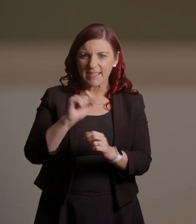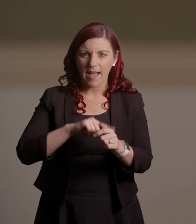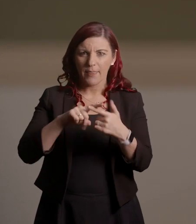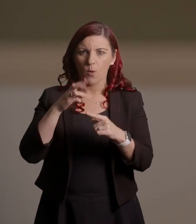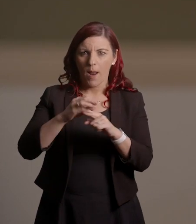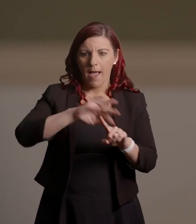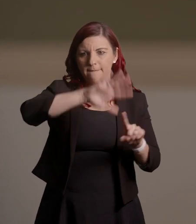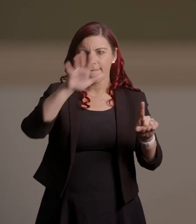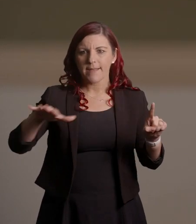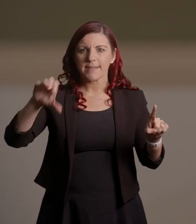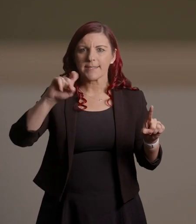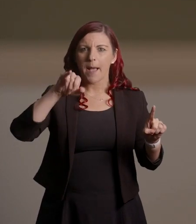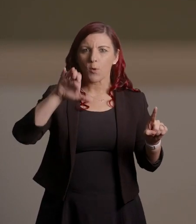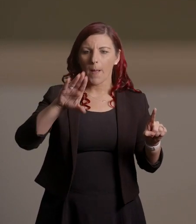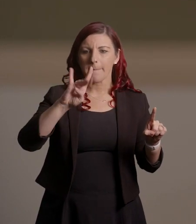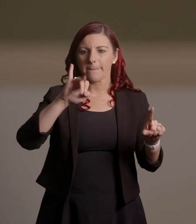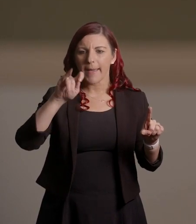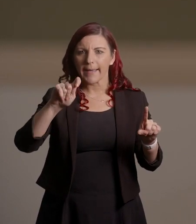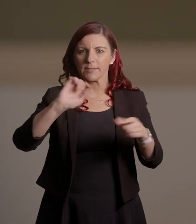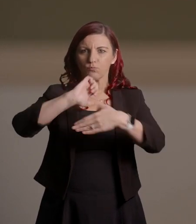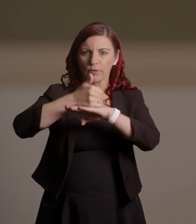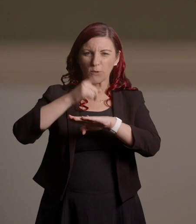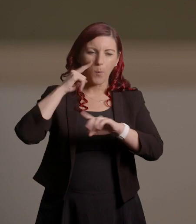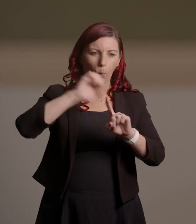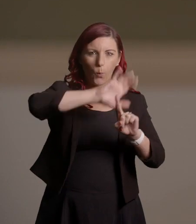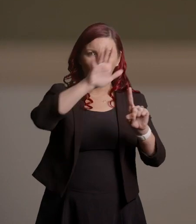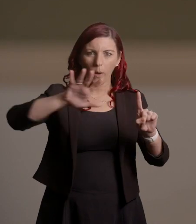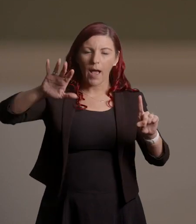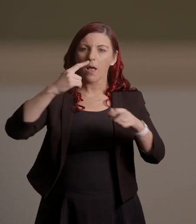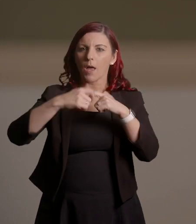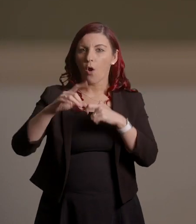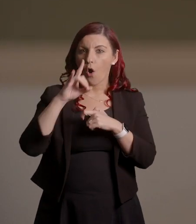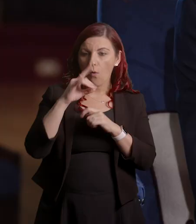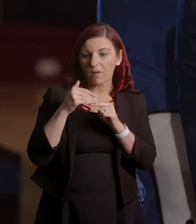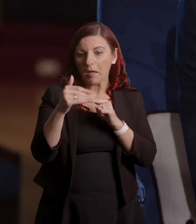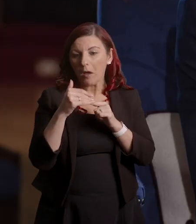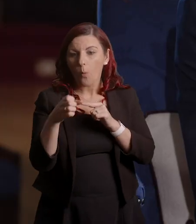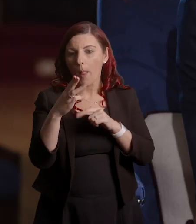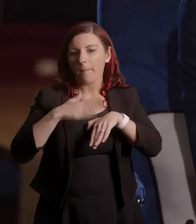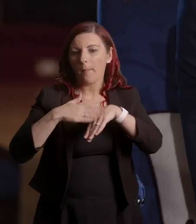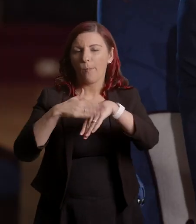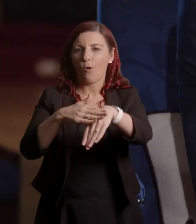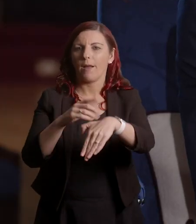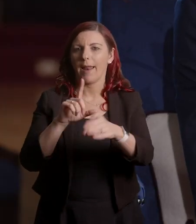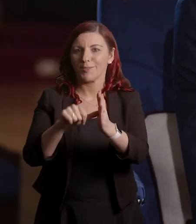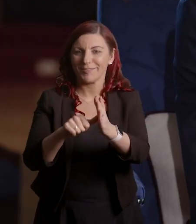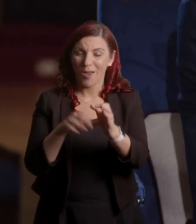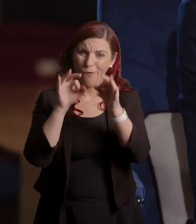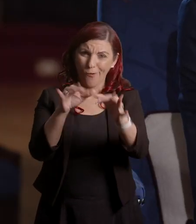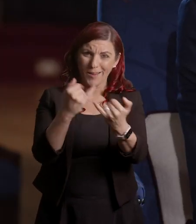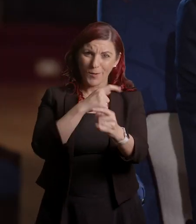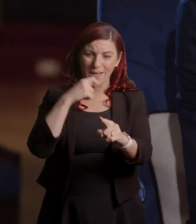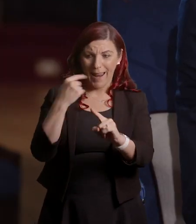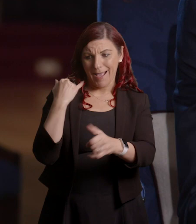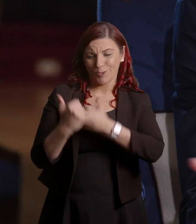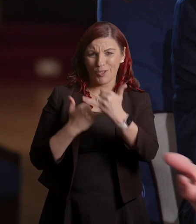the quays. There will be the Samuel Beckett Bridge, and hopefully in months to come there'll be more. Yeah, and like I say, last